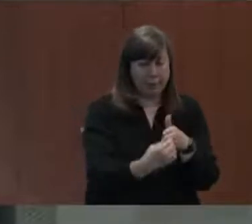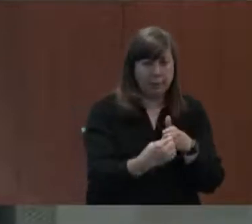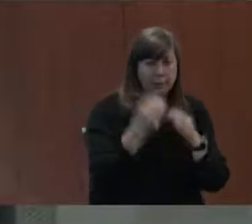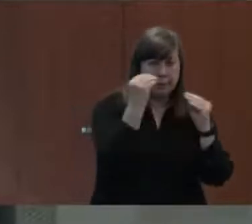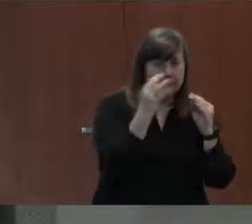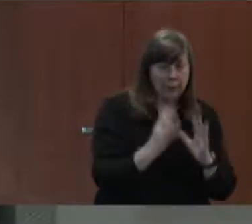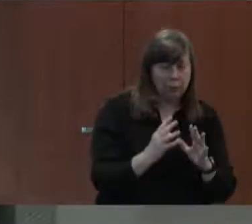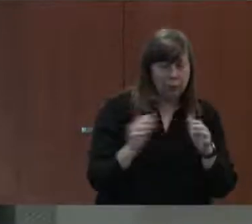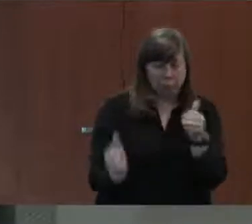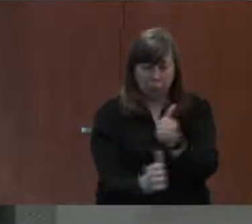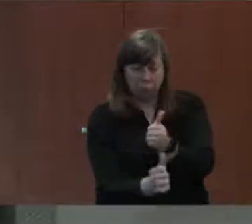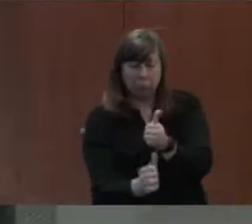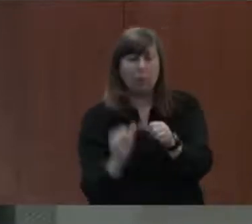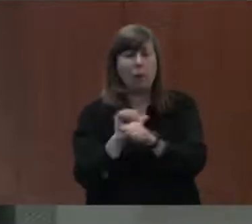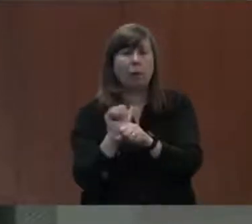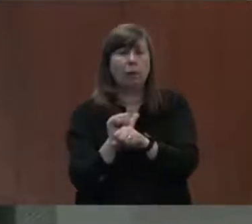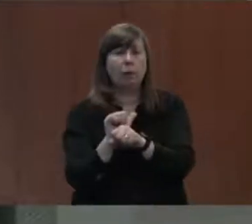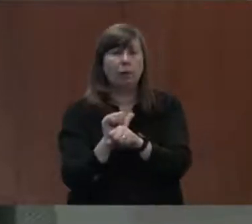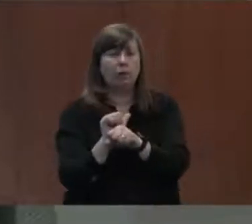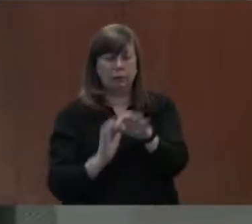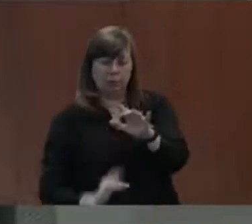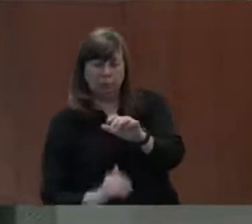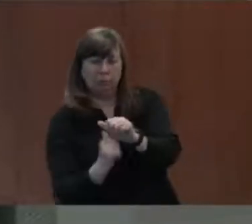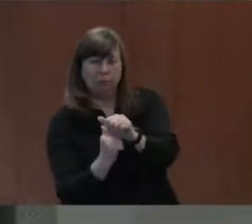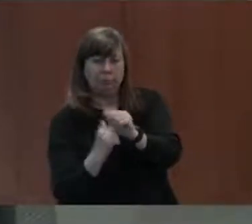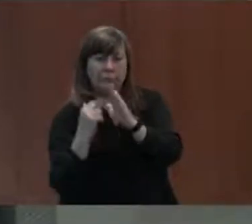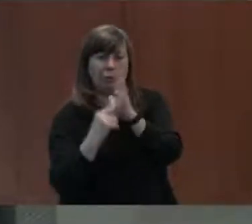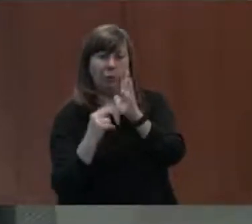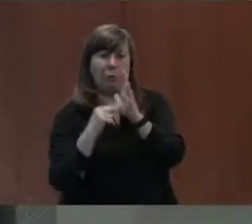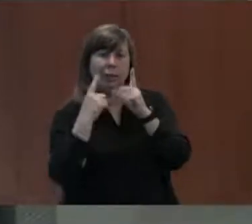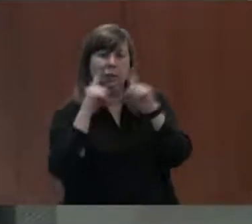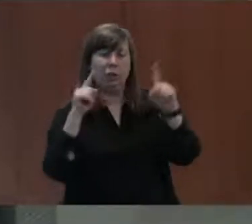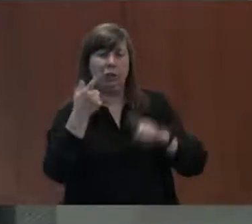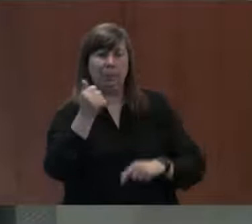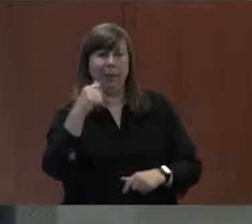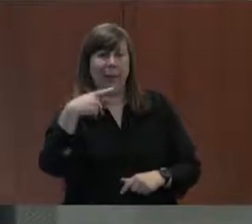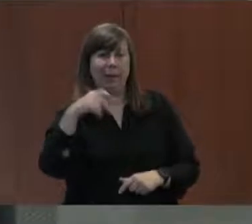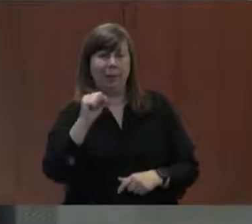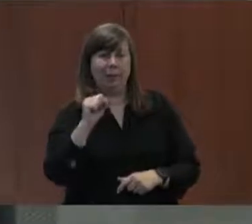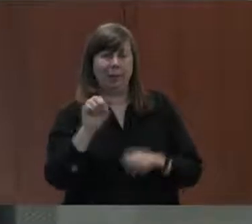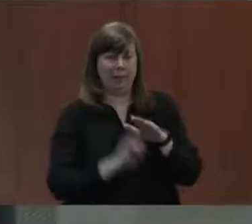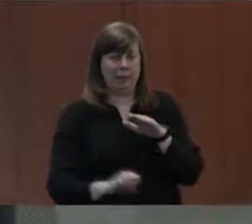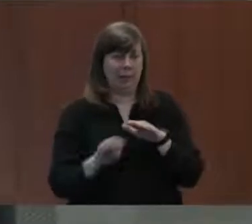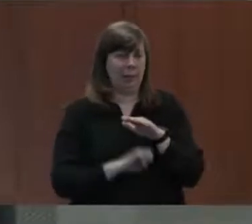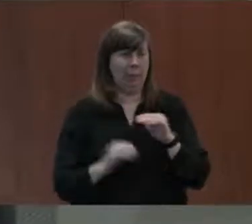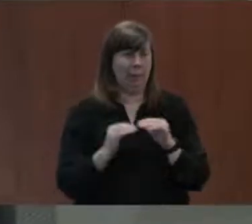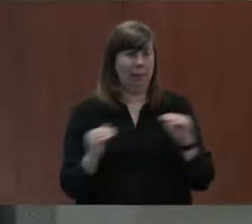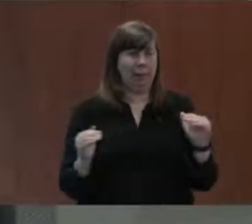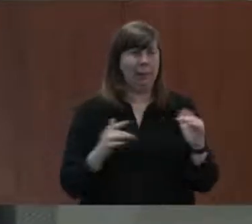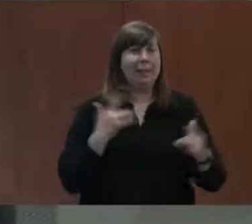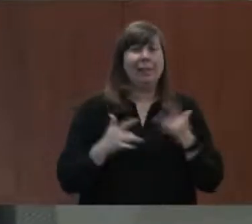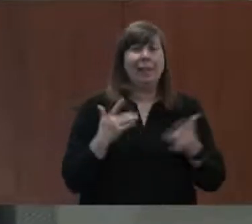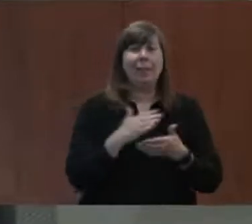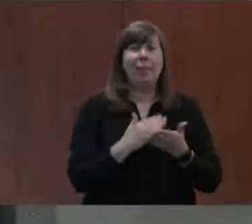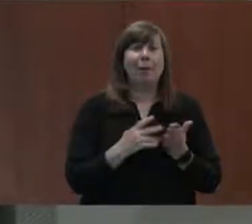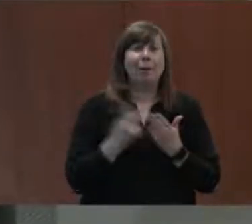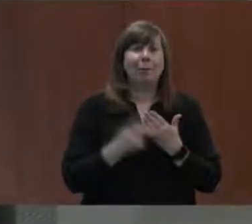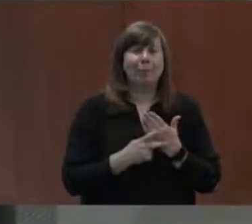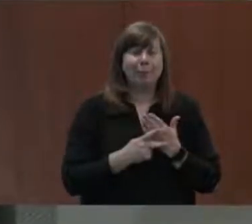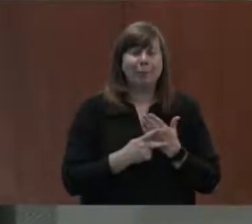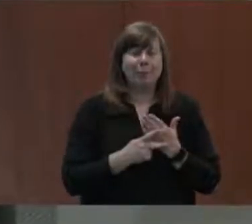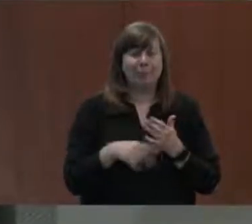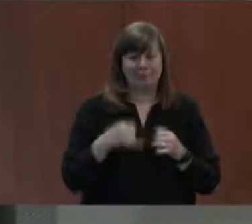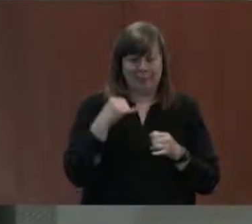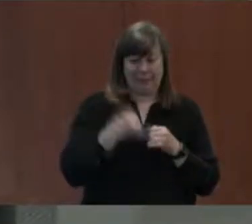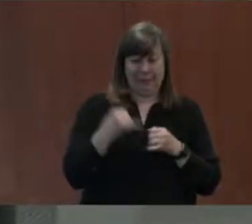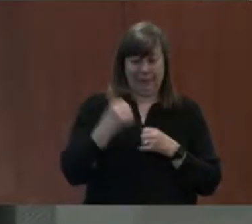teacher and work to close reading achievement gaps at our elementary level. The exciting part of the program is at the